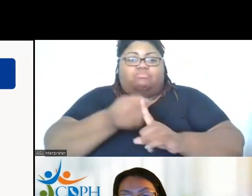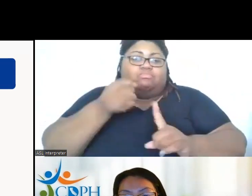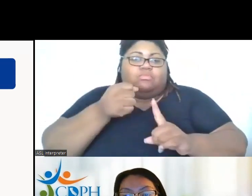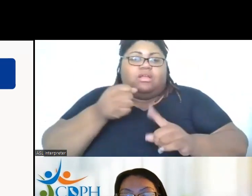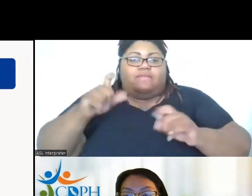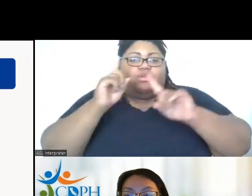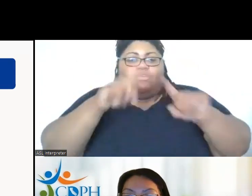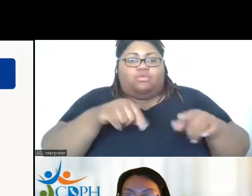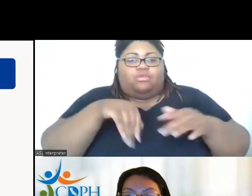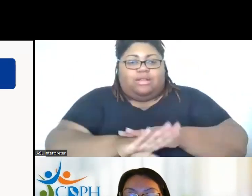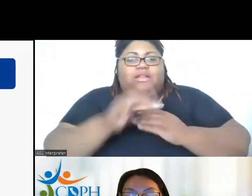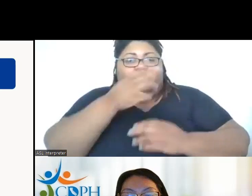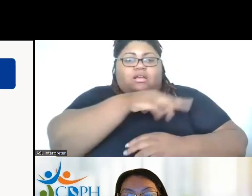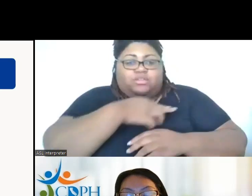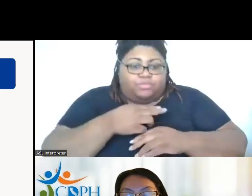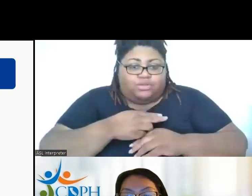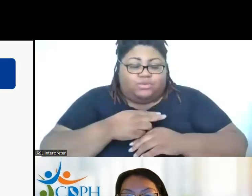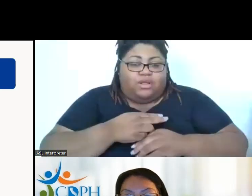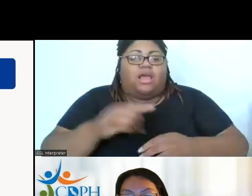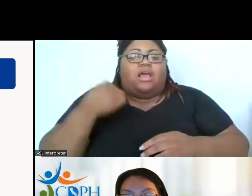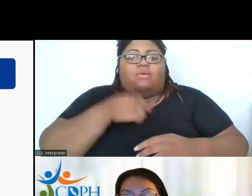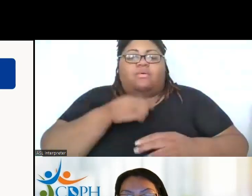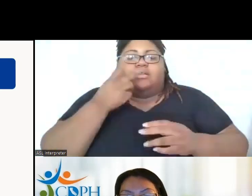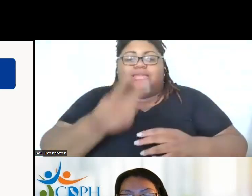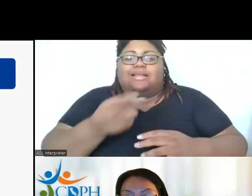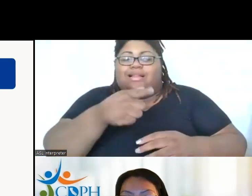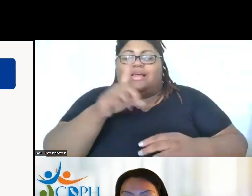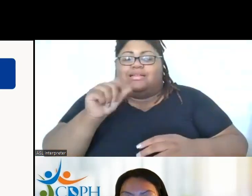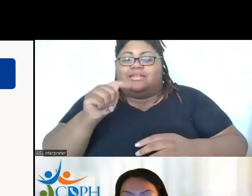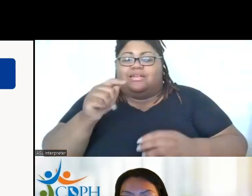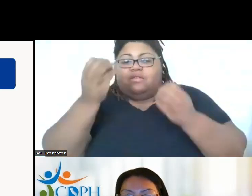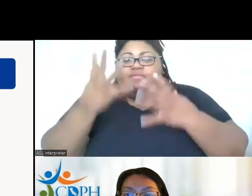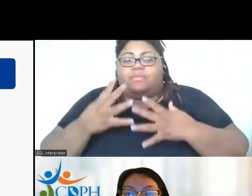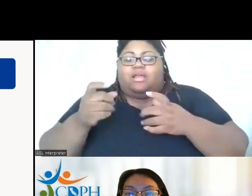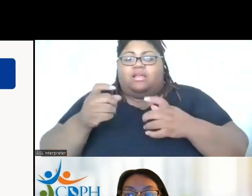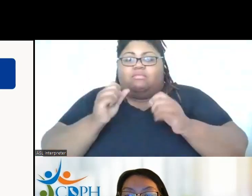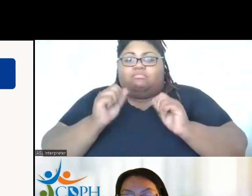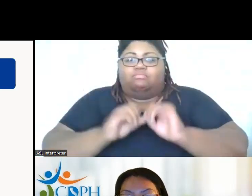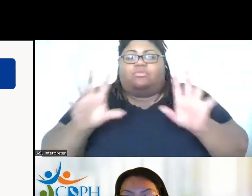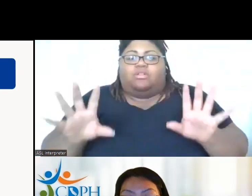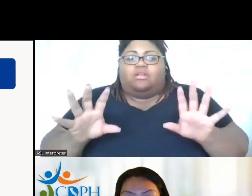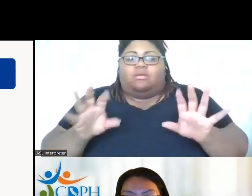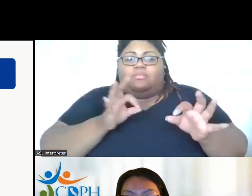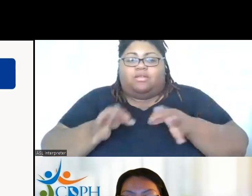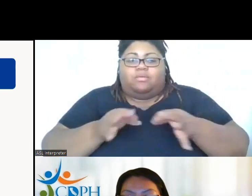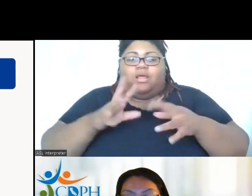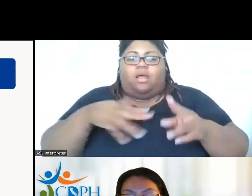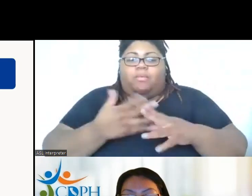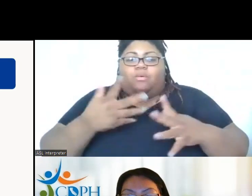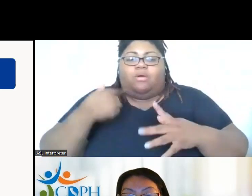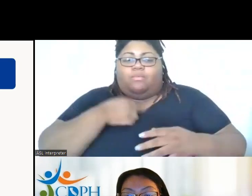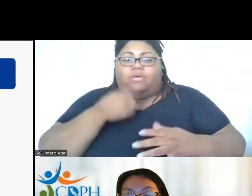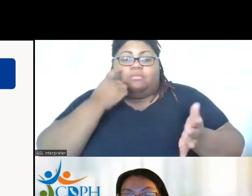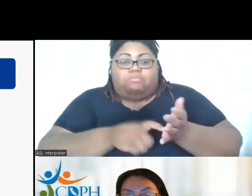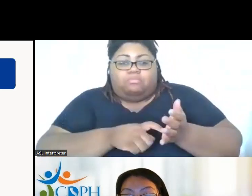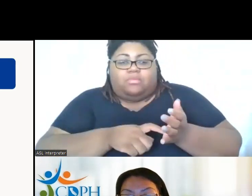actually have access to the data, but it gives us a pretty good picture of what's going on population-wide. The first peak you see is actually from